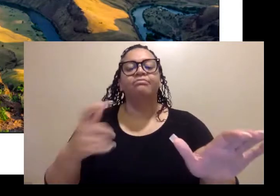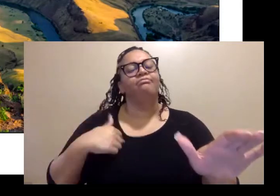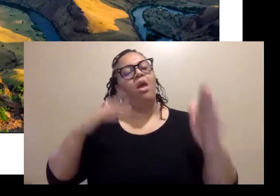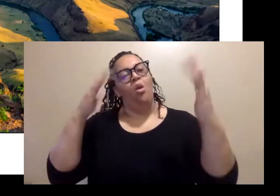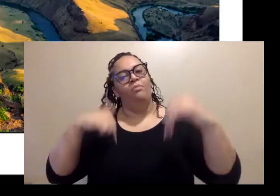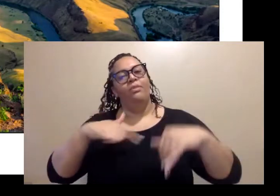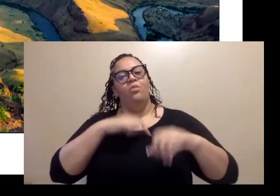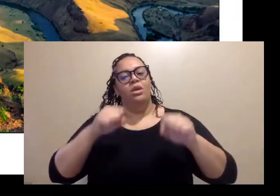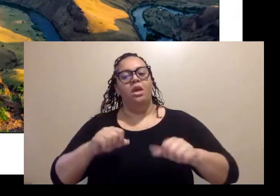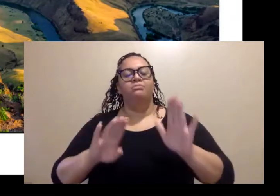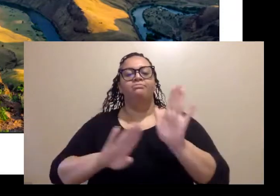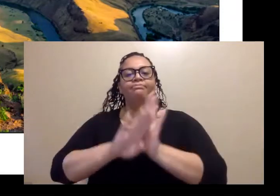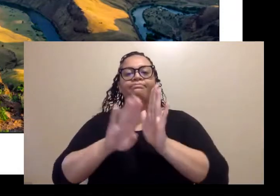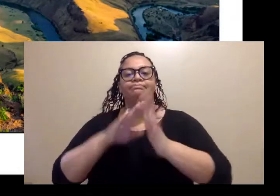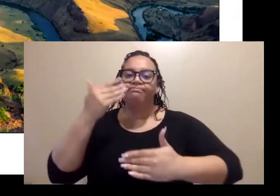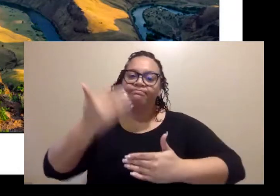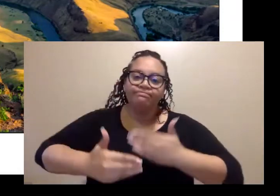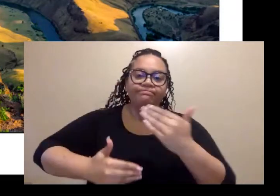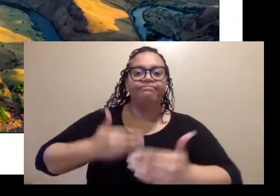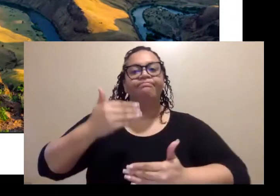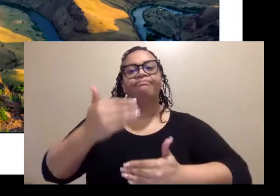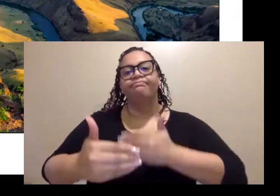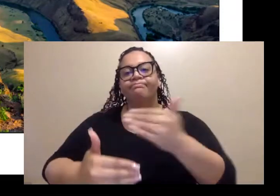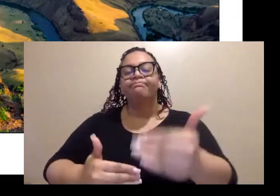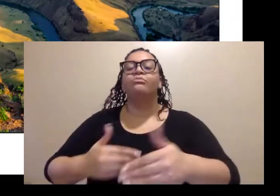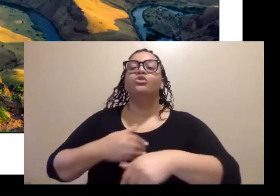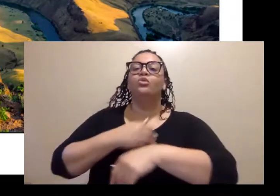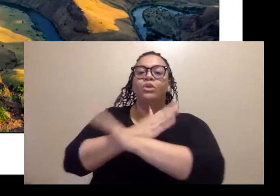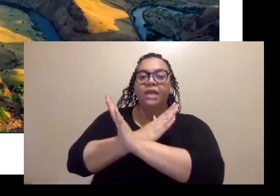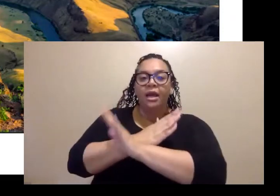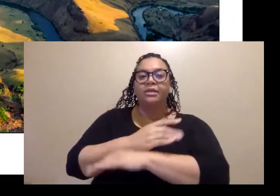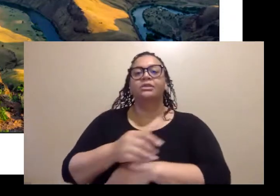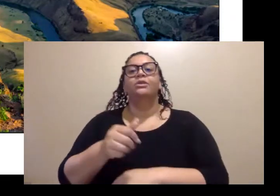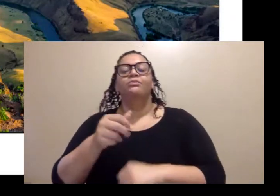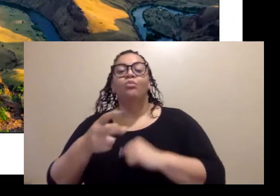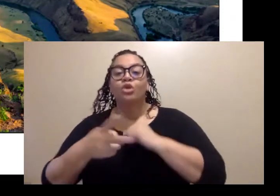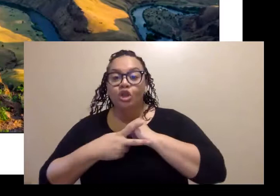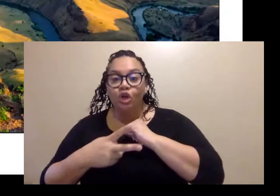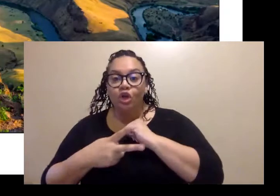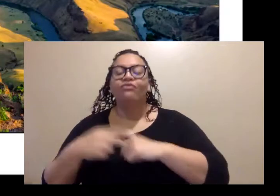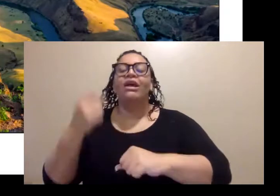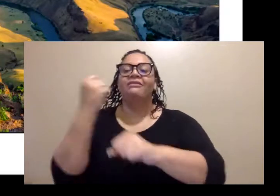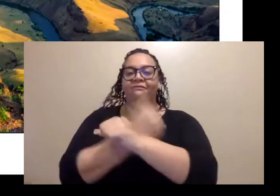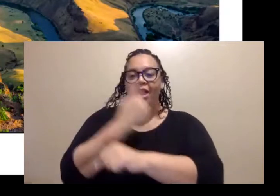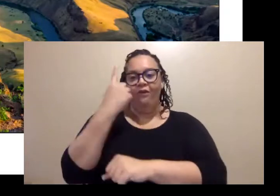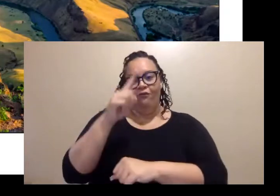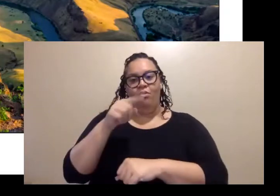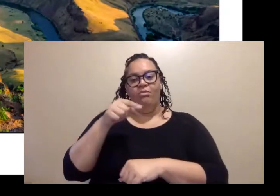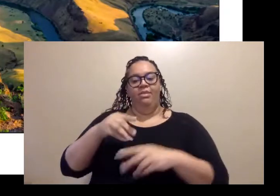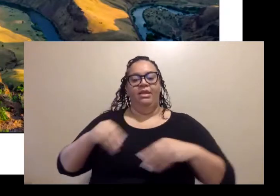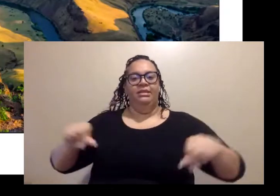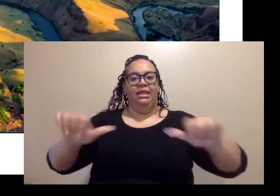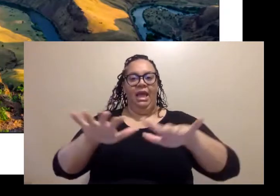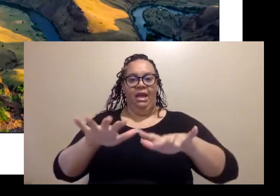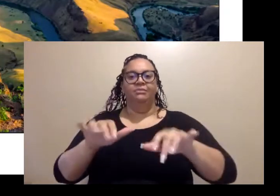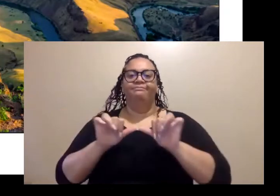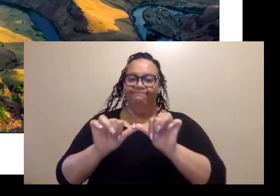towards creating pathways to protect, to preserve, and fight for this land to be returned.